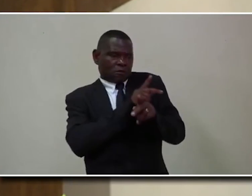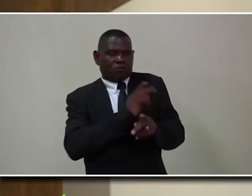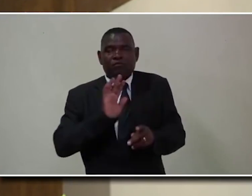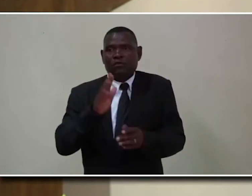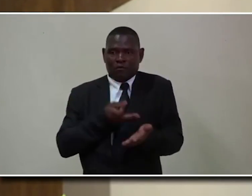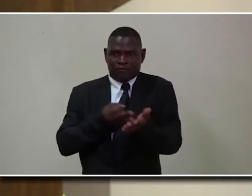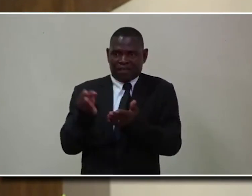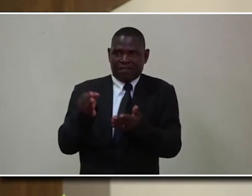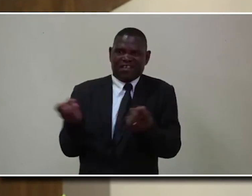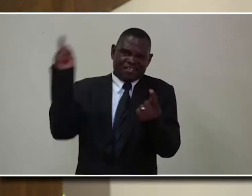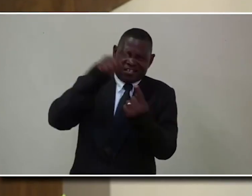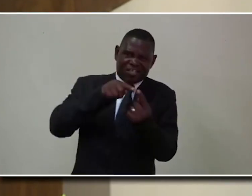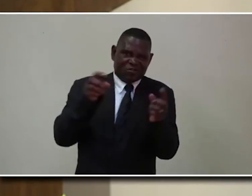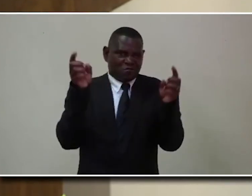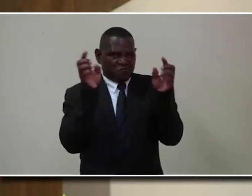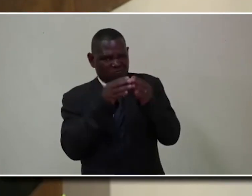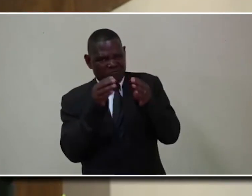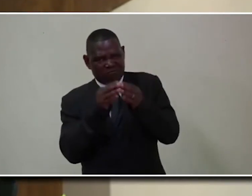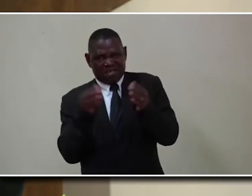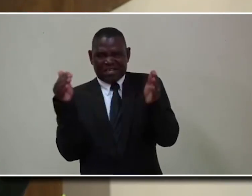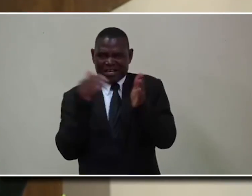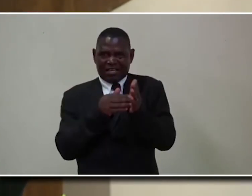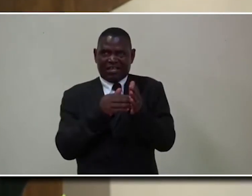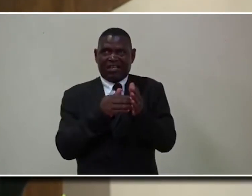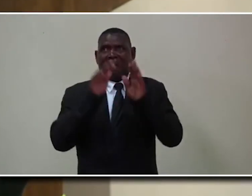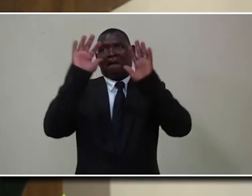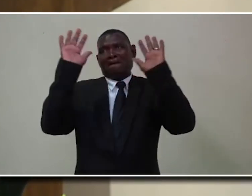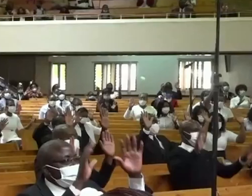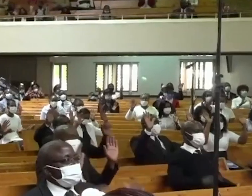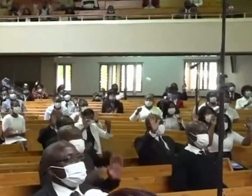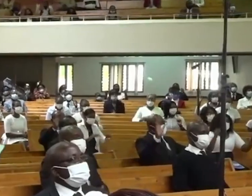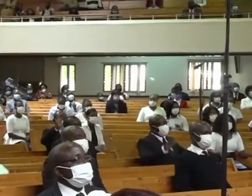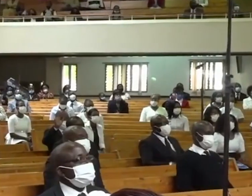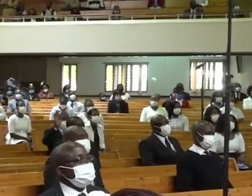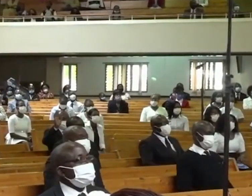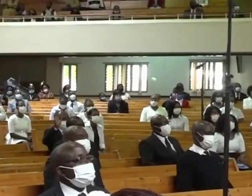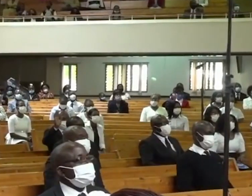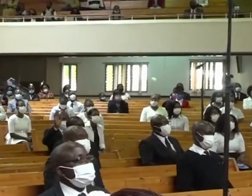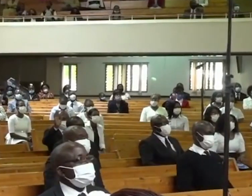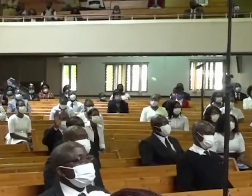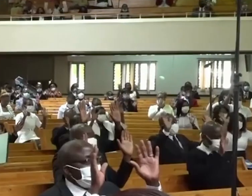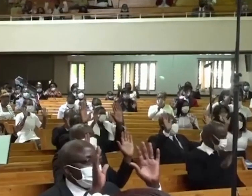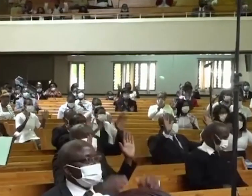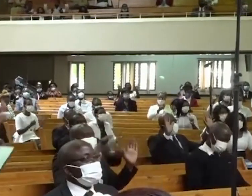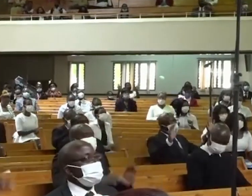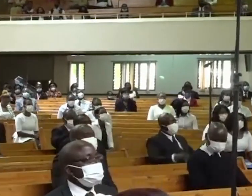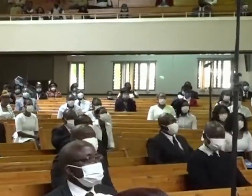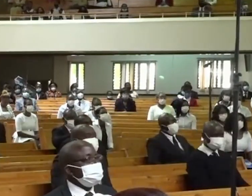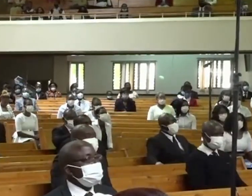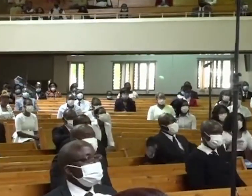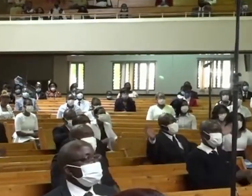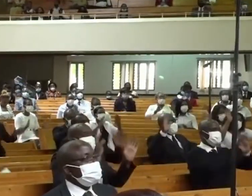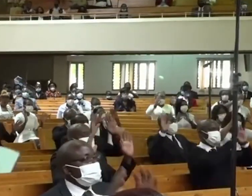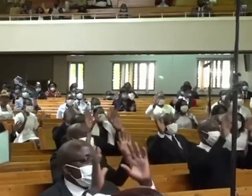Until we meet again. Vaye! Vaye! Vaye! Bye.